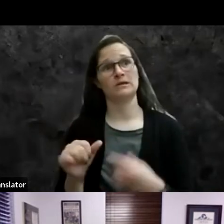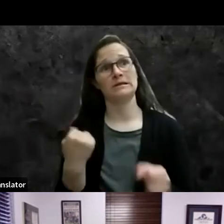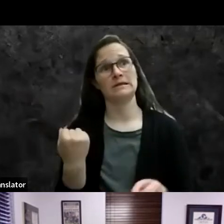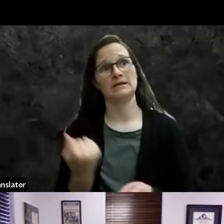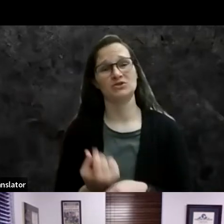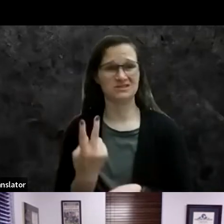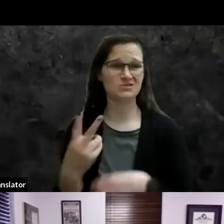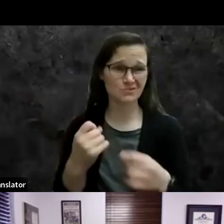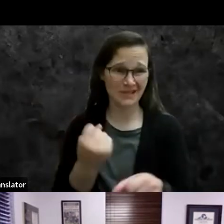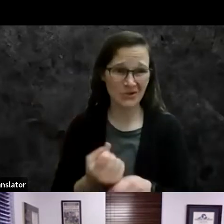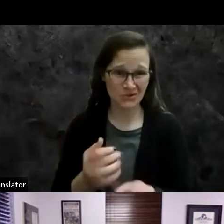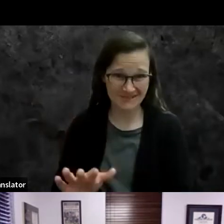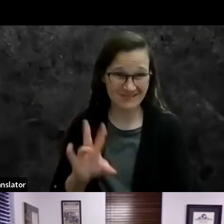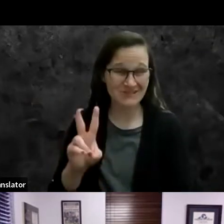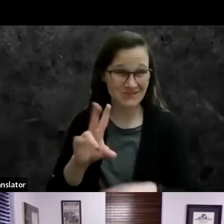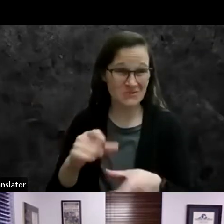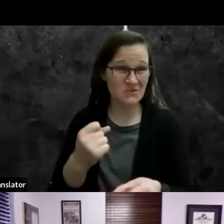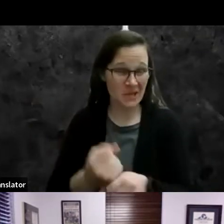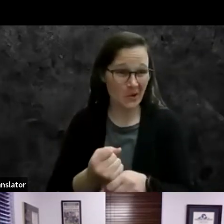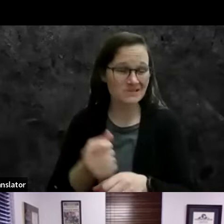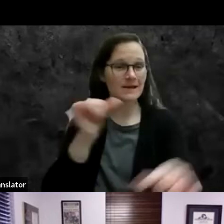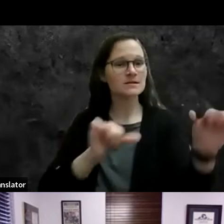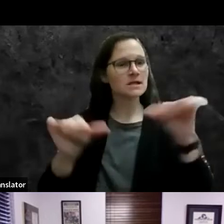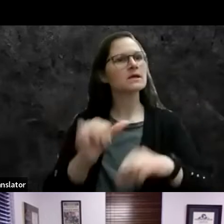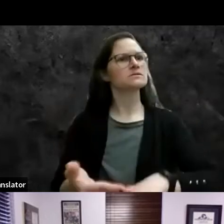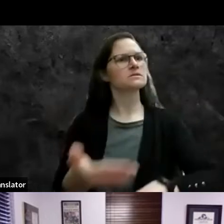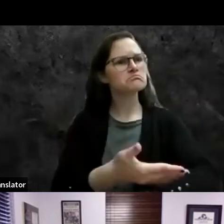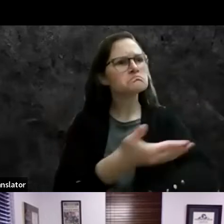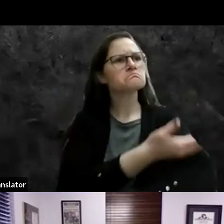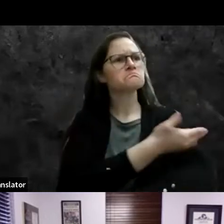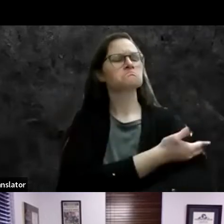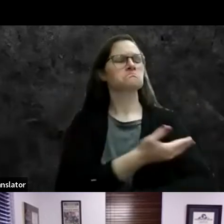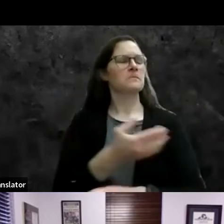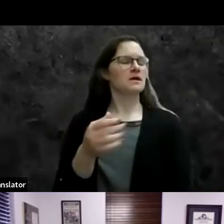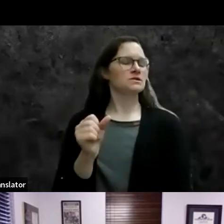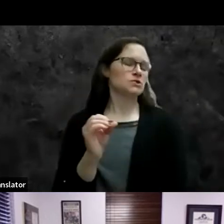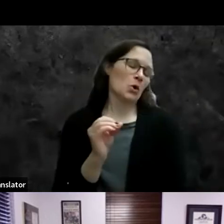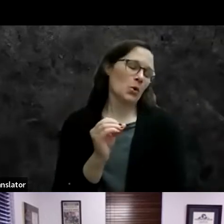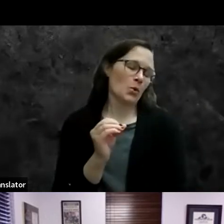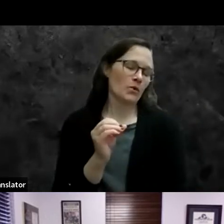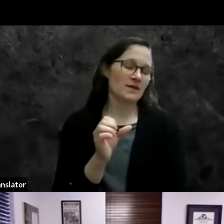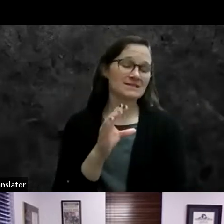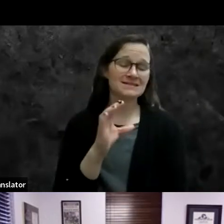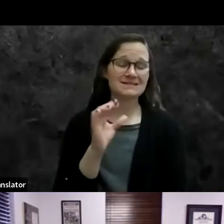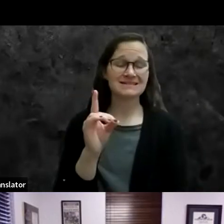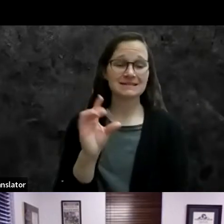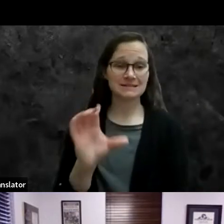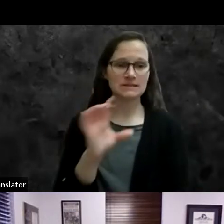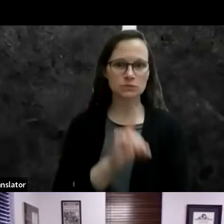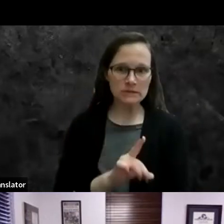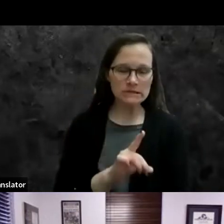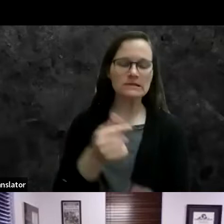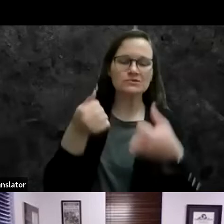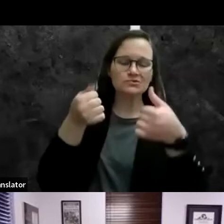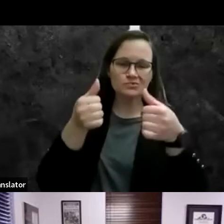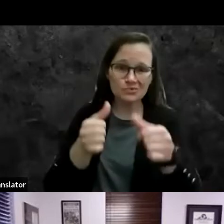brand new and it is evolving. We're getting more and more data. And to my knowledge, the CDC is making a very good faith effort to try